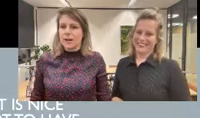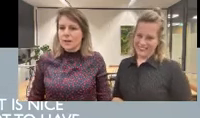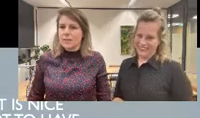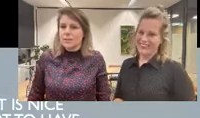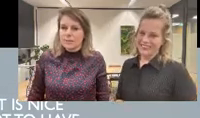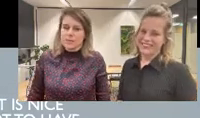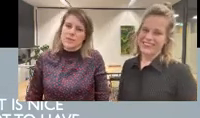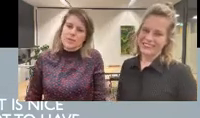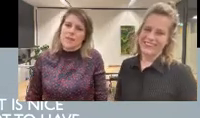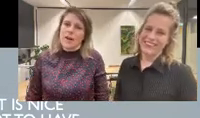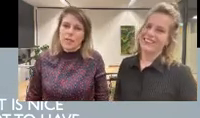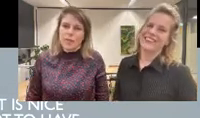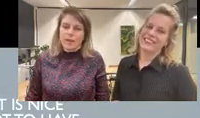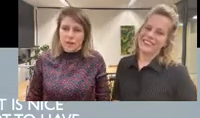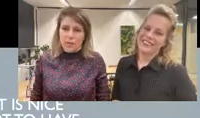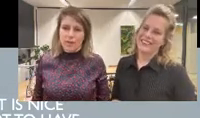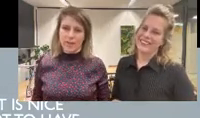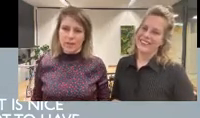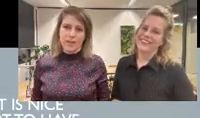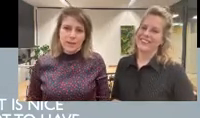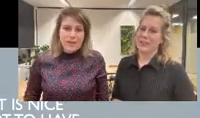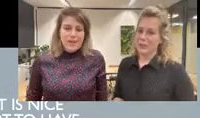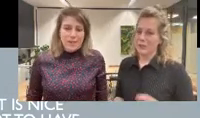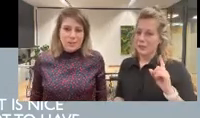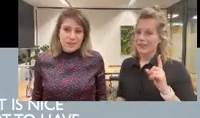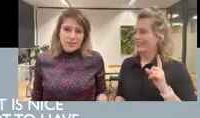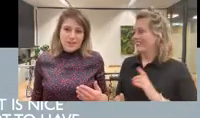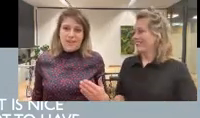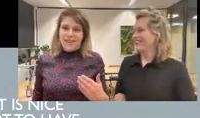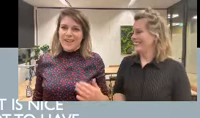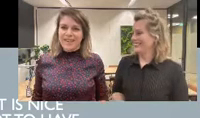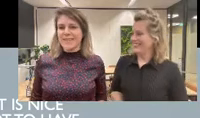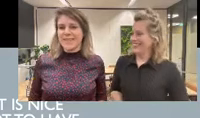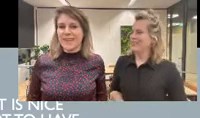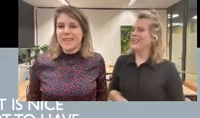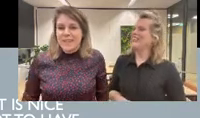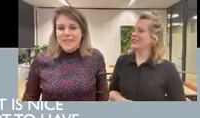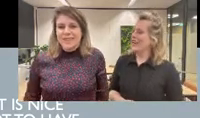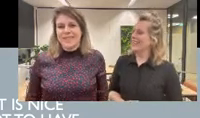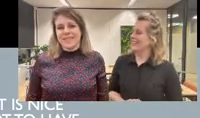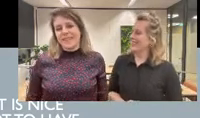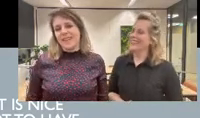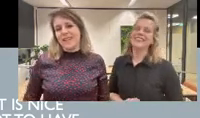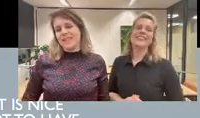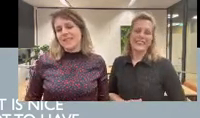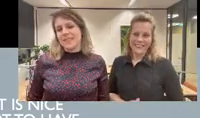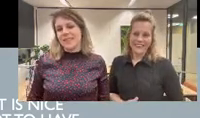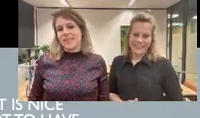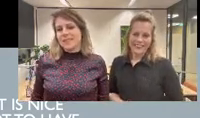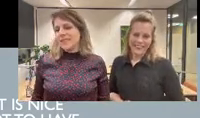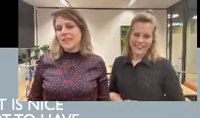It's hard to do your story over and over again. And what's really nice is that really striking. Yeah,